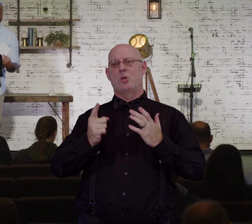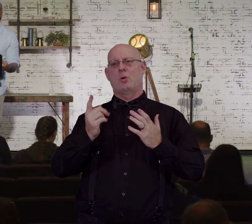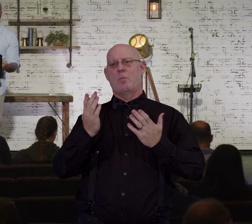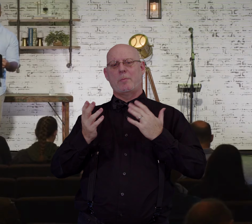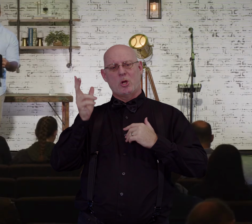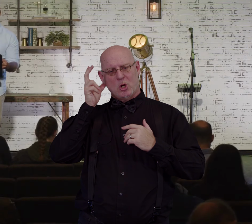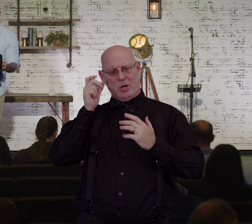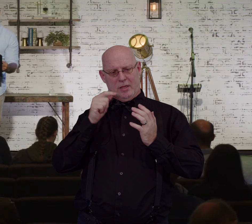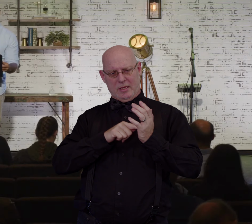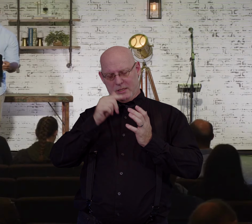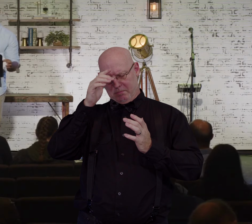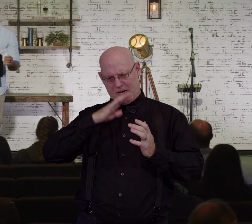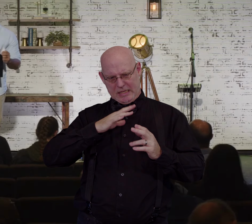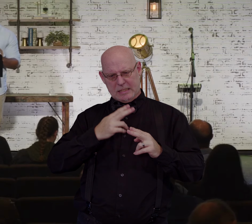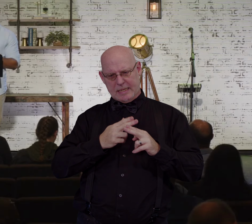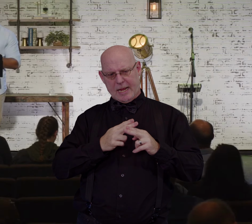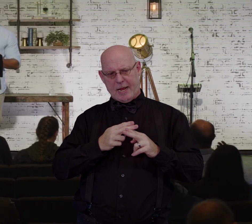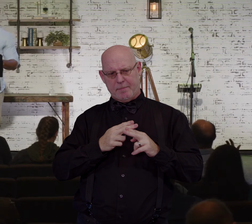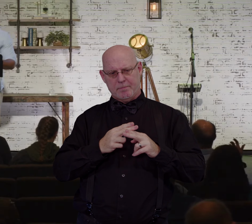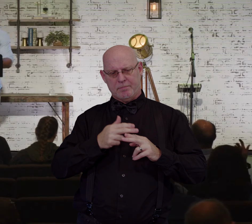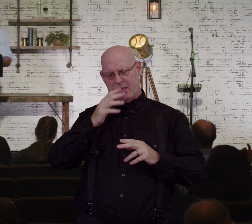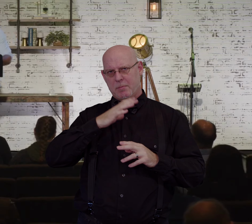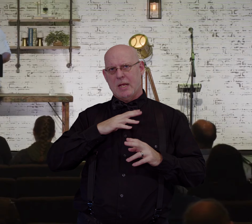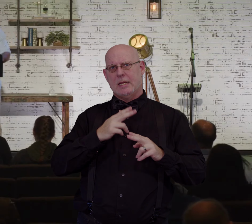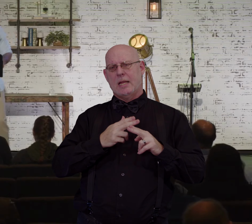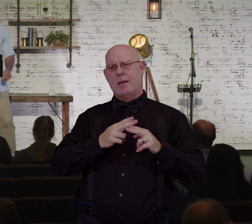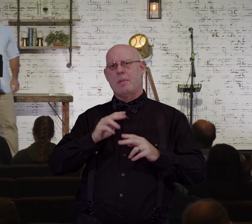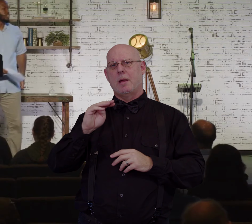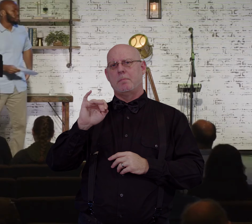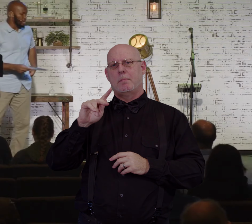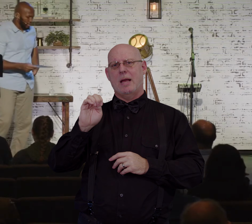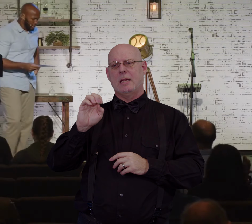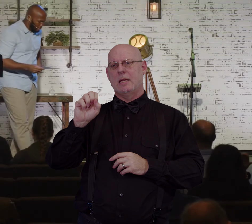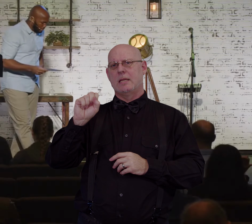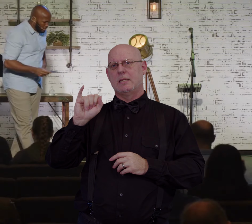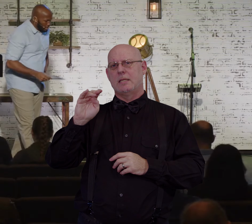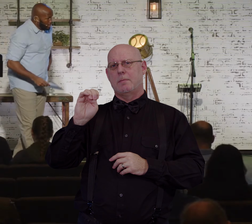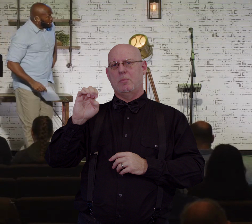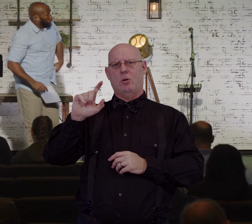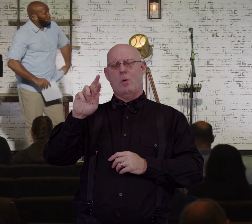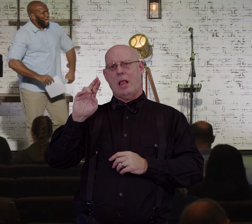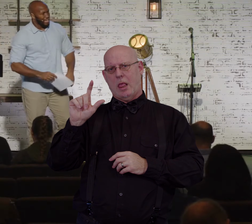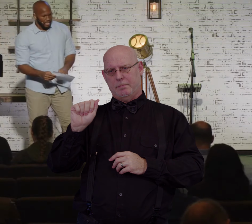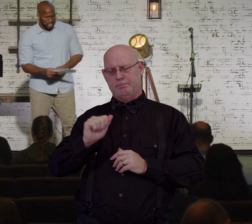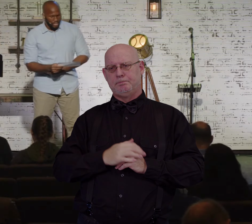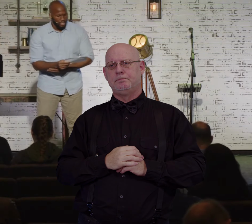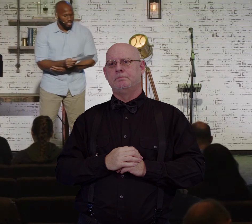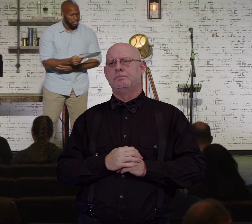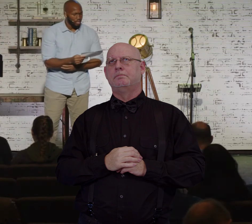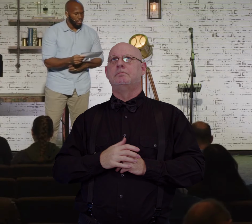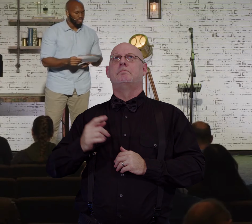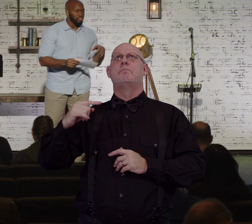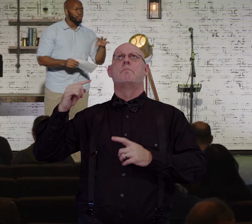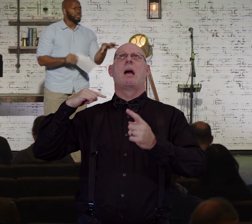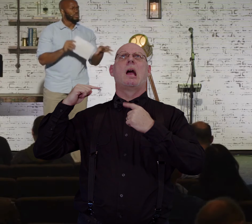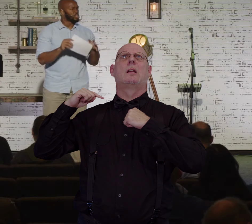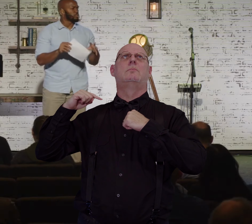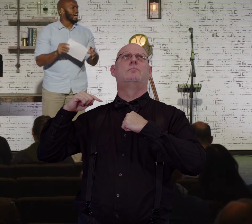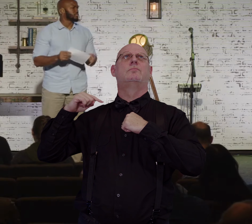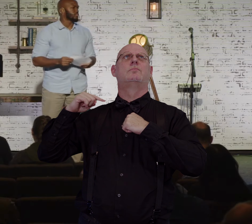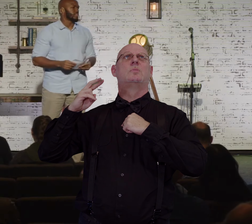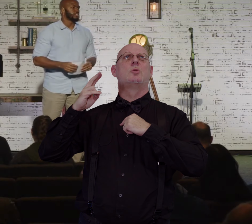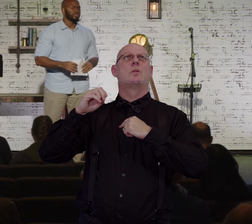guys have probably heard of this guy's name, but it's a gentleman by the name of Mike Civarella. So back in